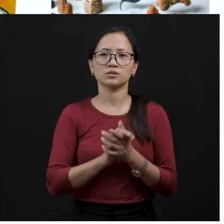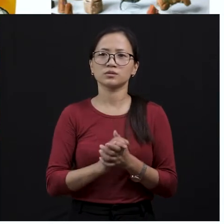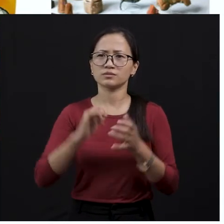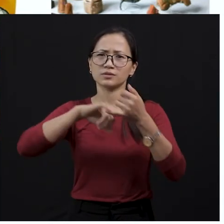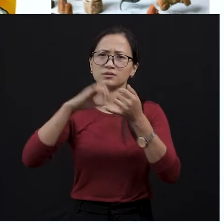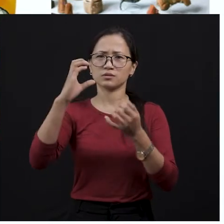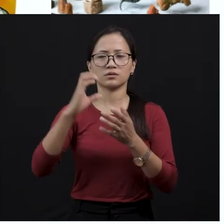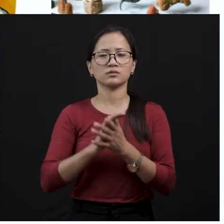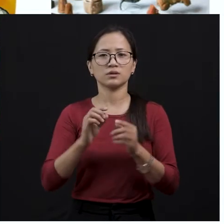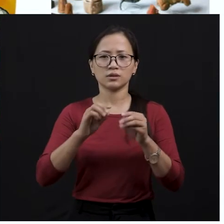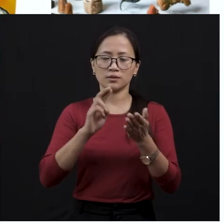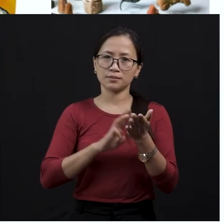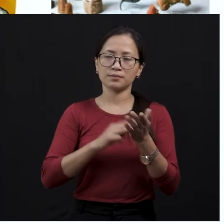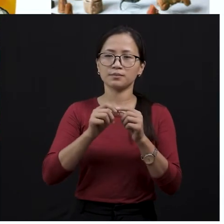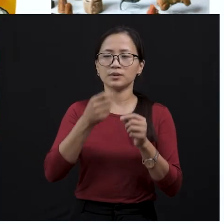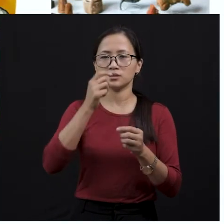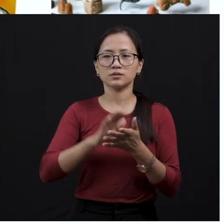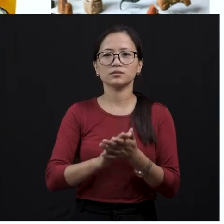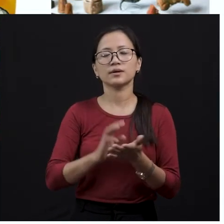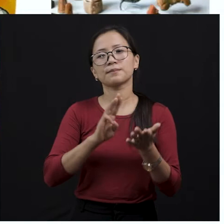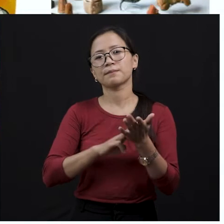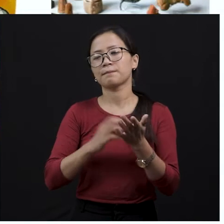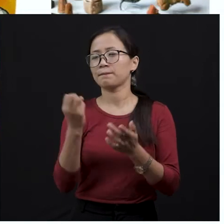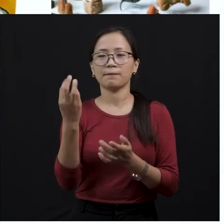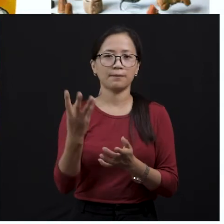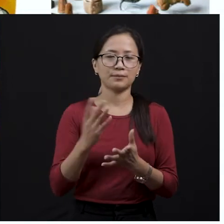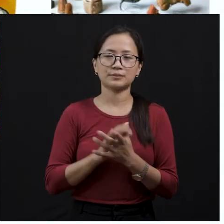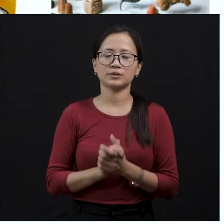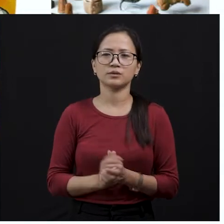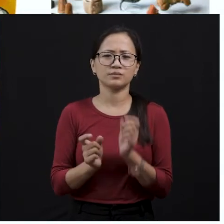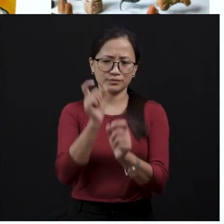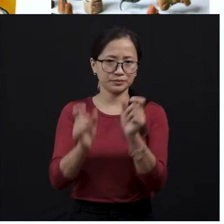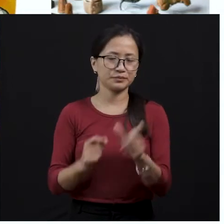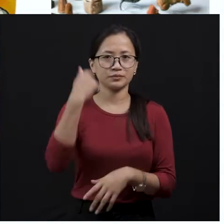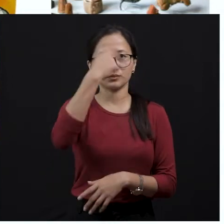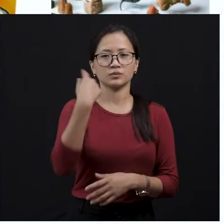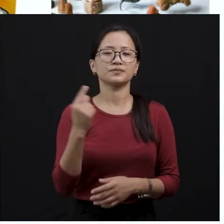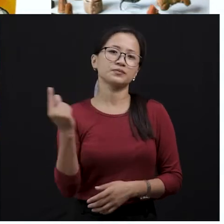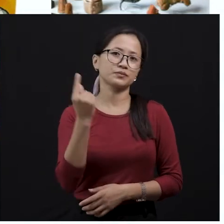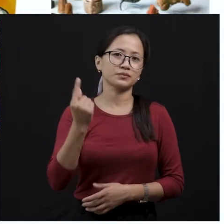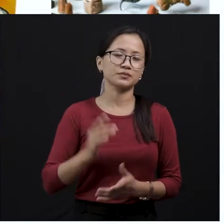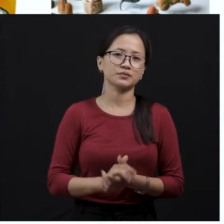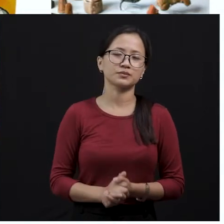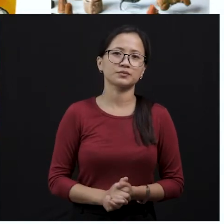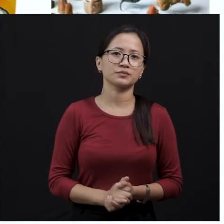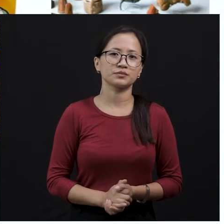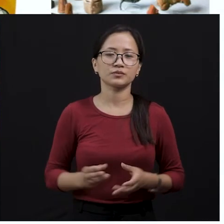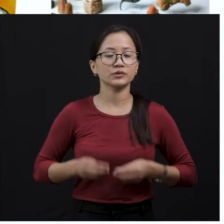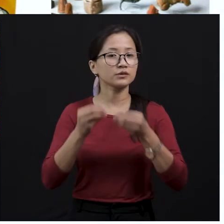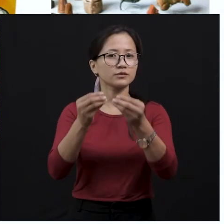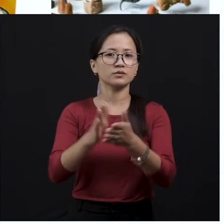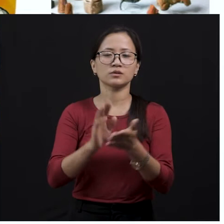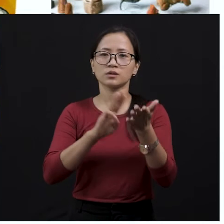science, medicine, mathematics. And there were also people who used to